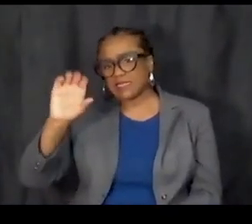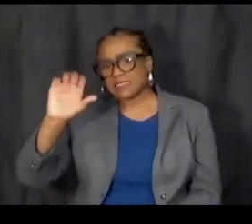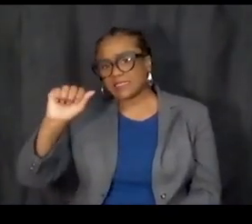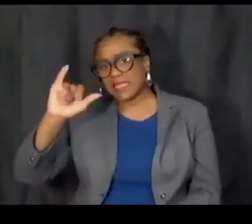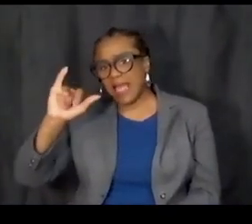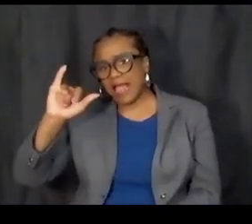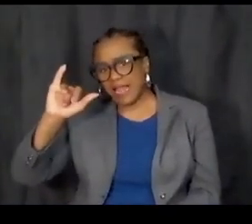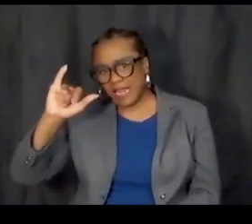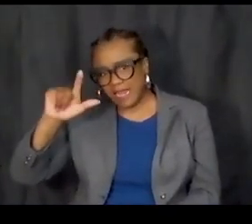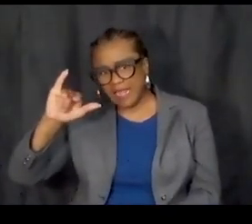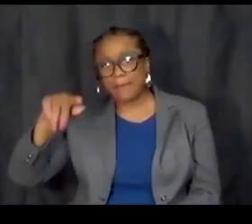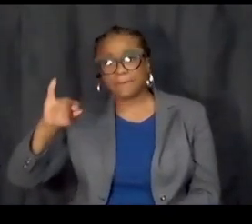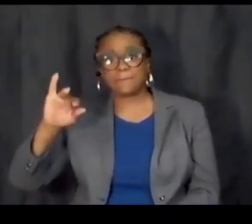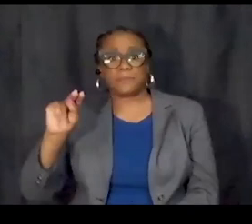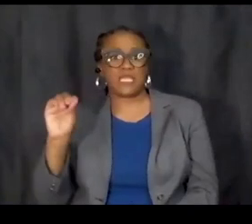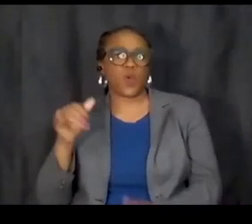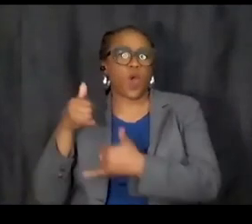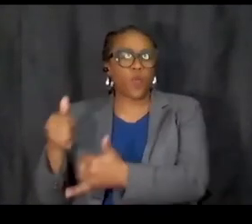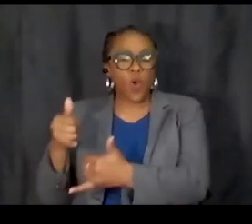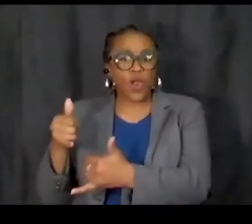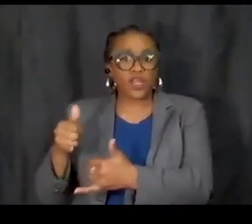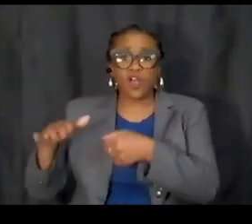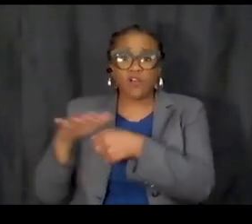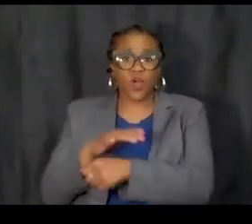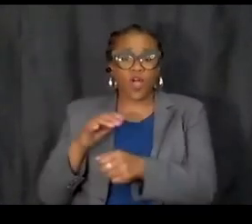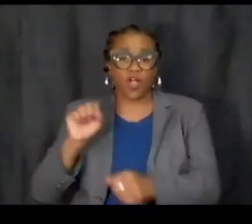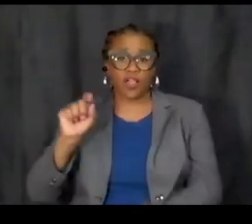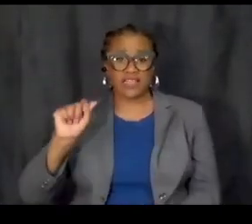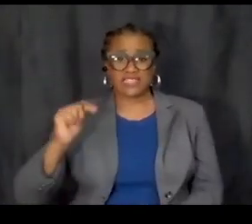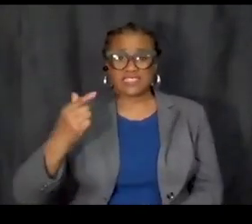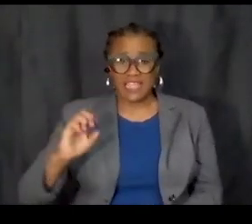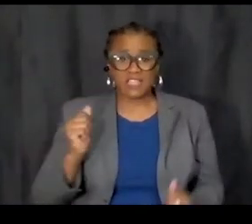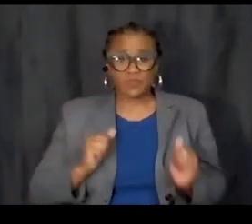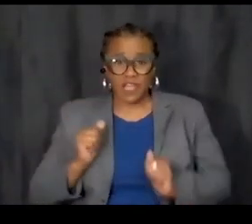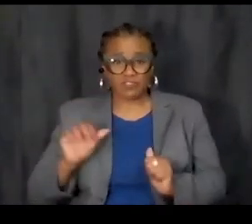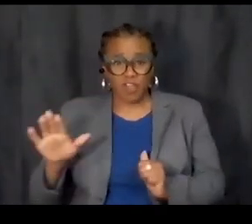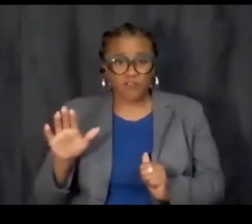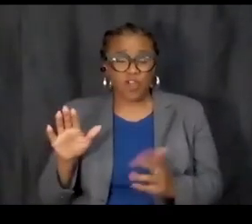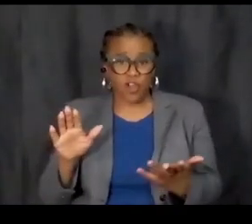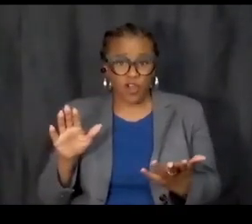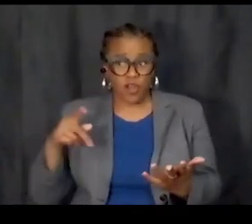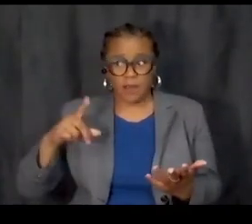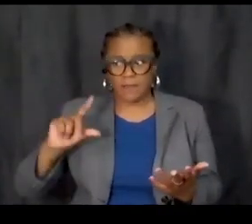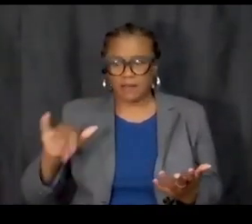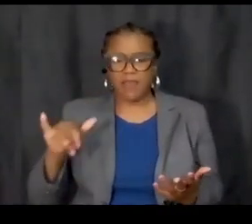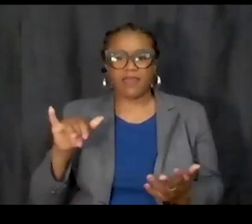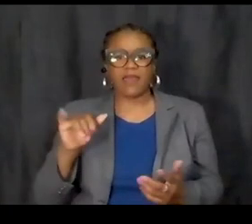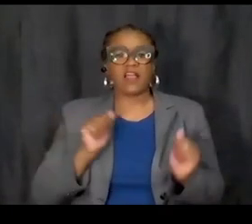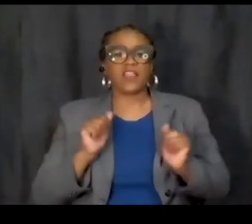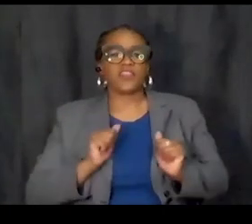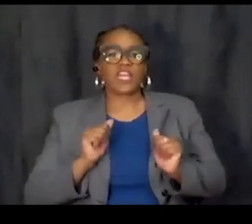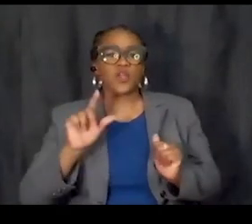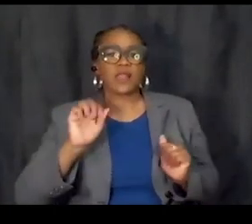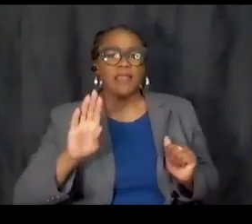Women's Performance Writing. The prize included a full stage production of the play at Theater Lab NYC